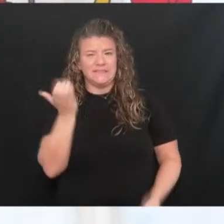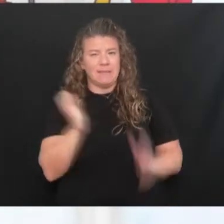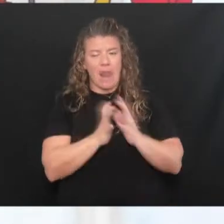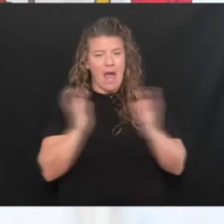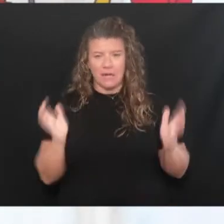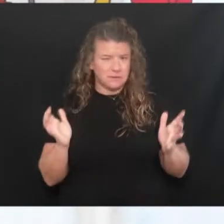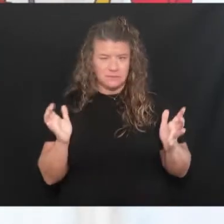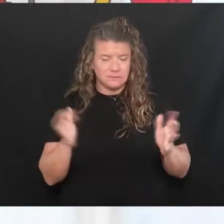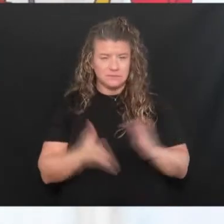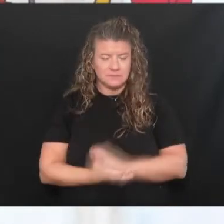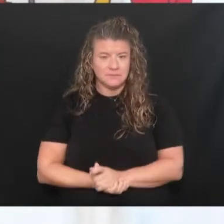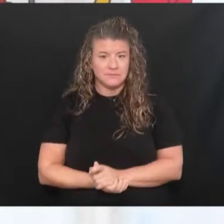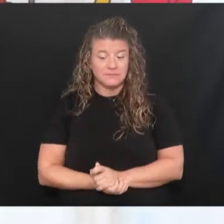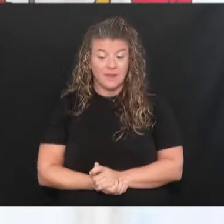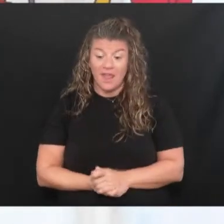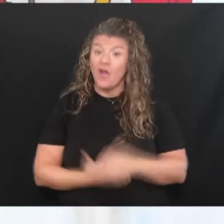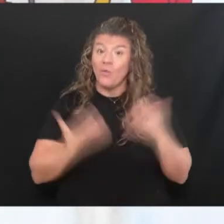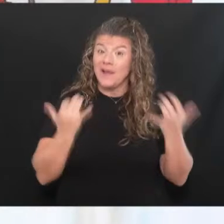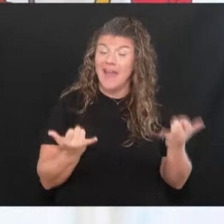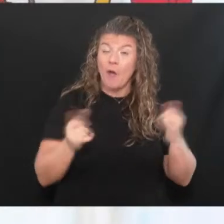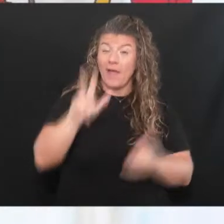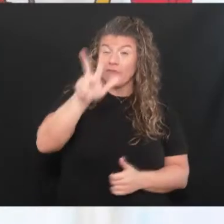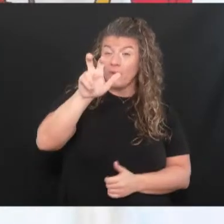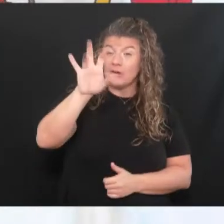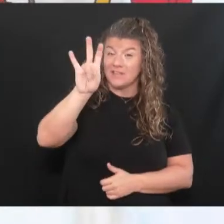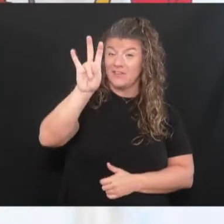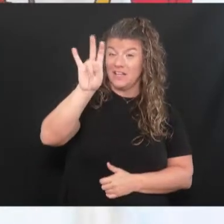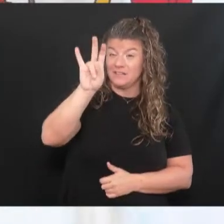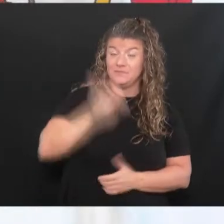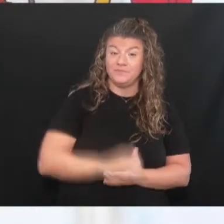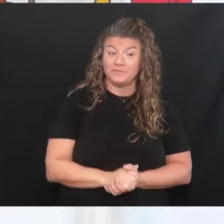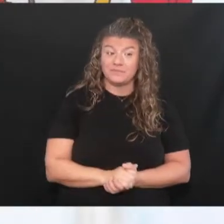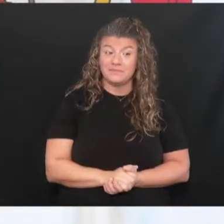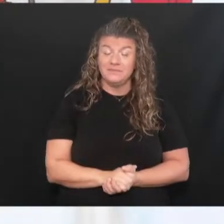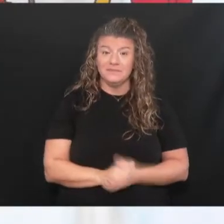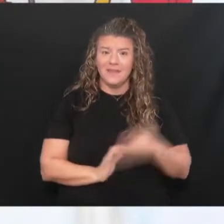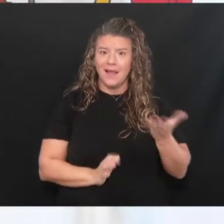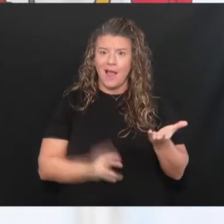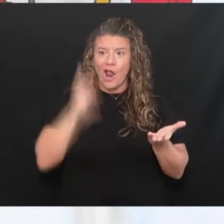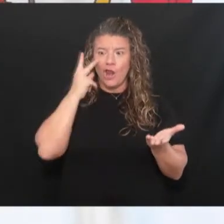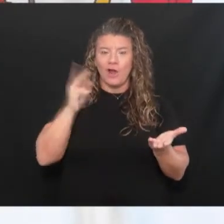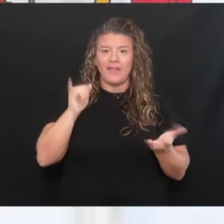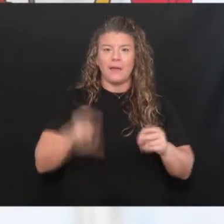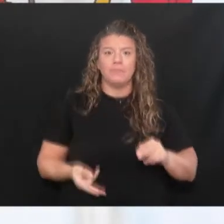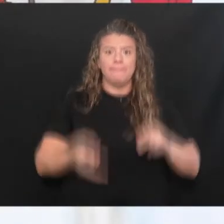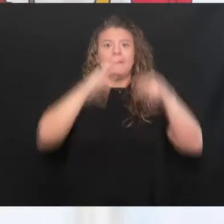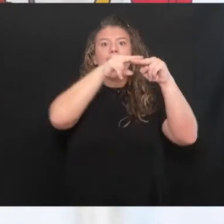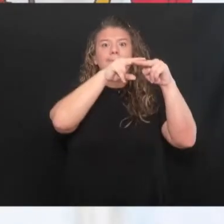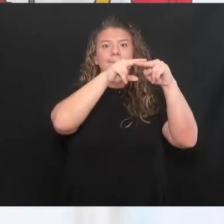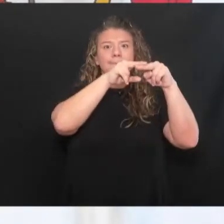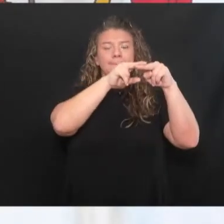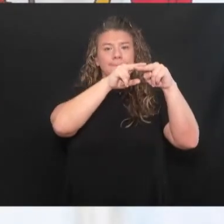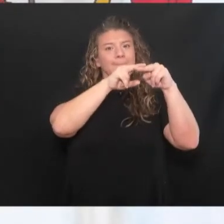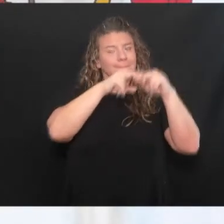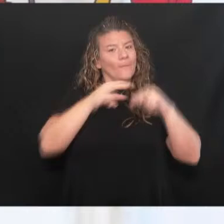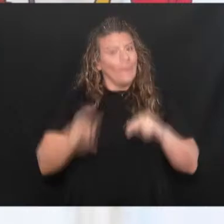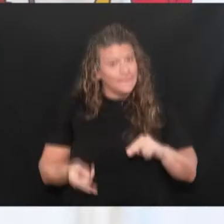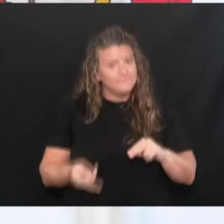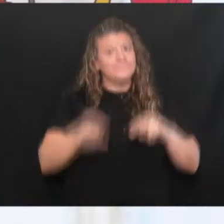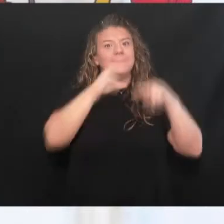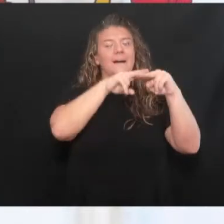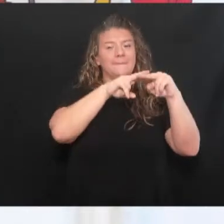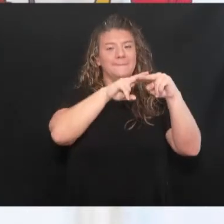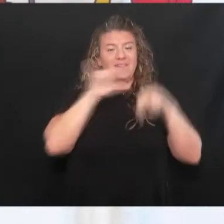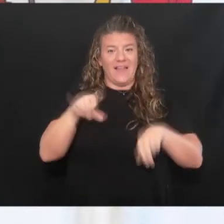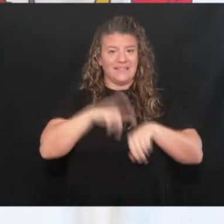it? Well, now we're at 317. Just look where we've jumped. We've jumped, from that